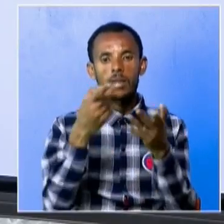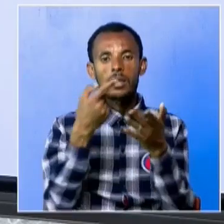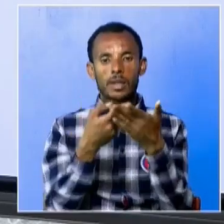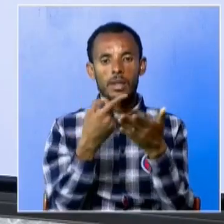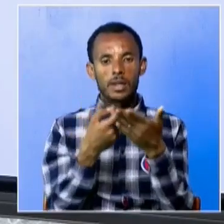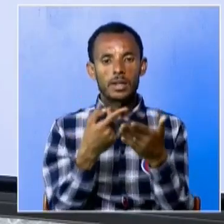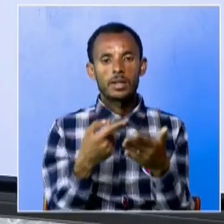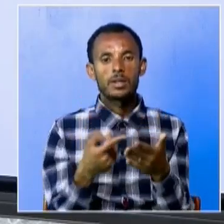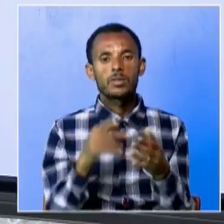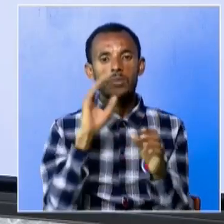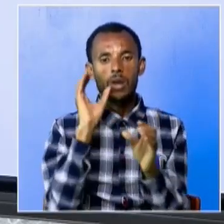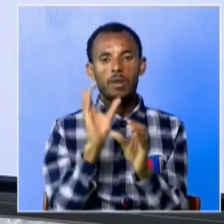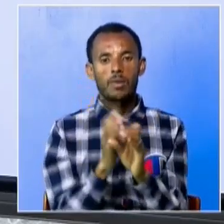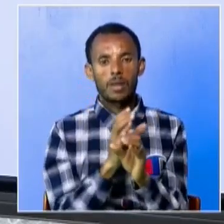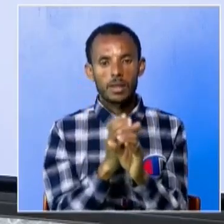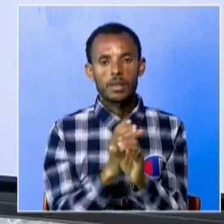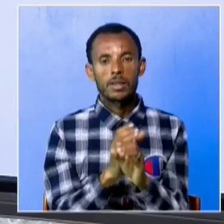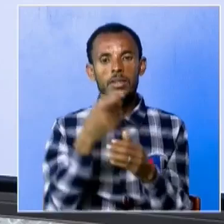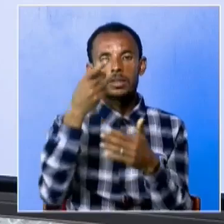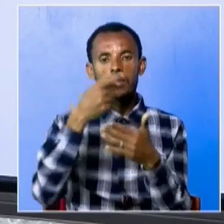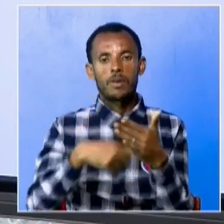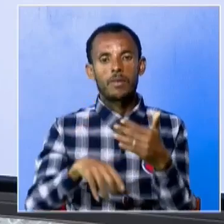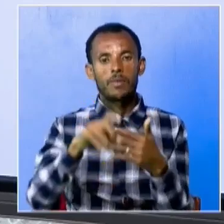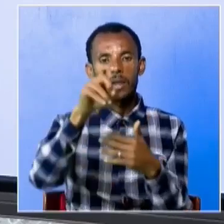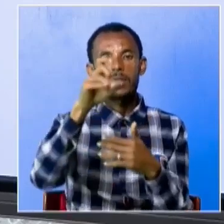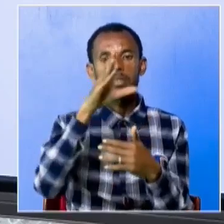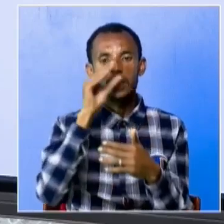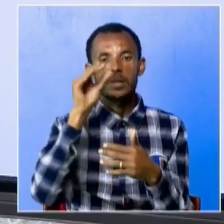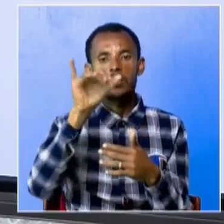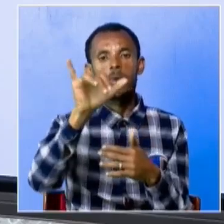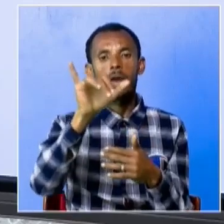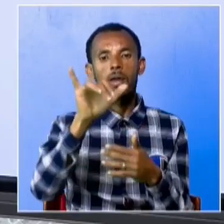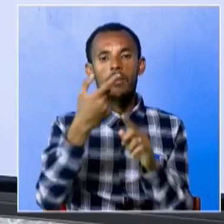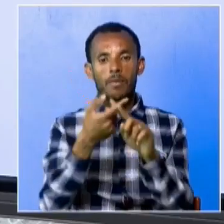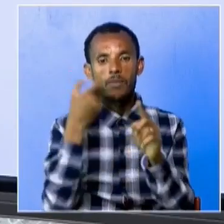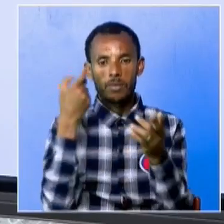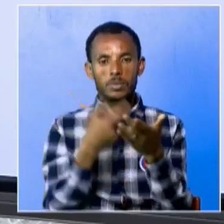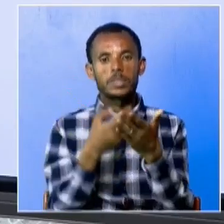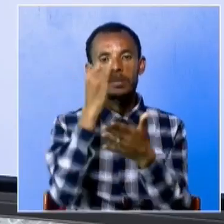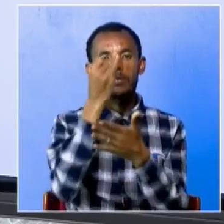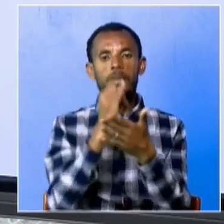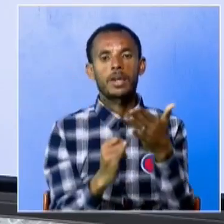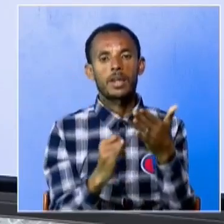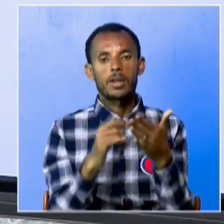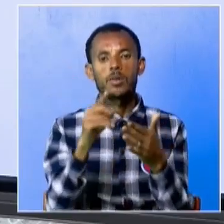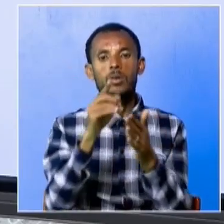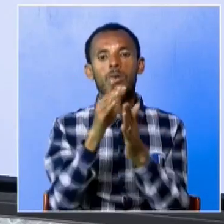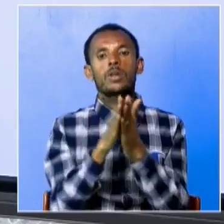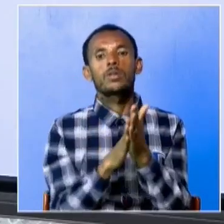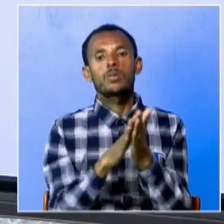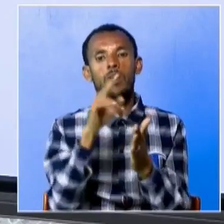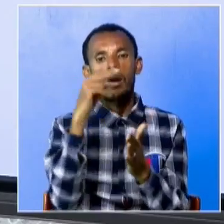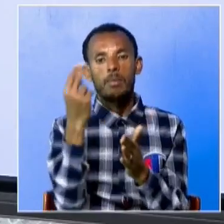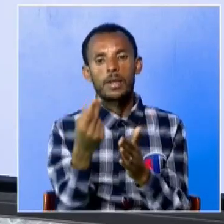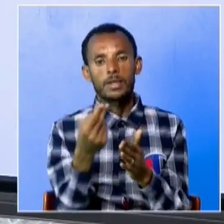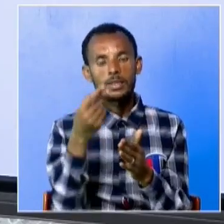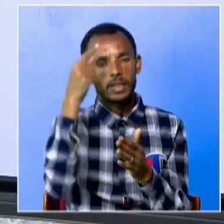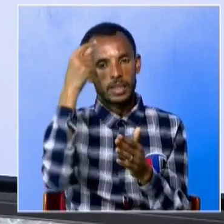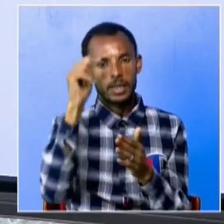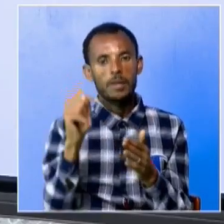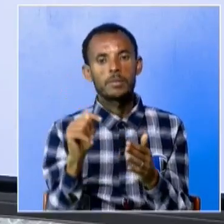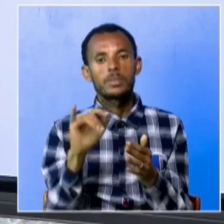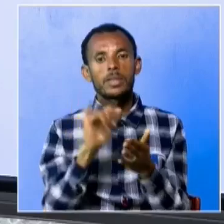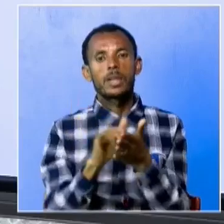here to calculate the value of x and y from this figure, you need to apply the theorem that